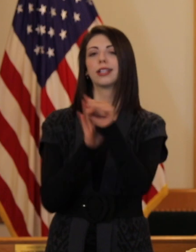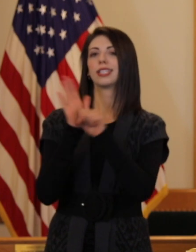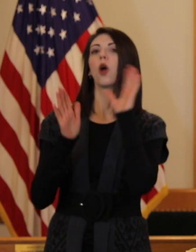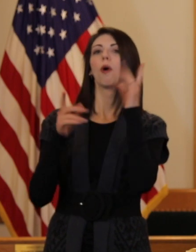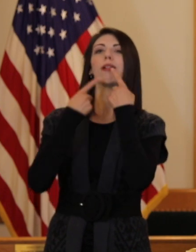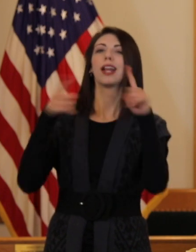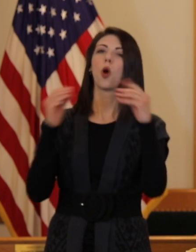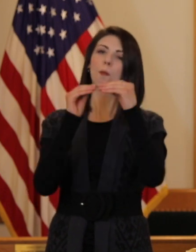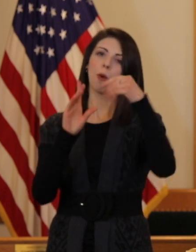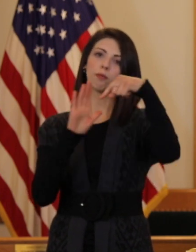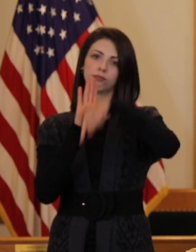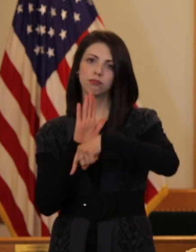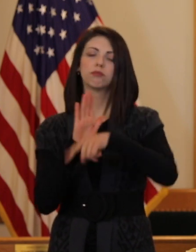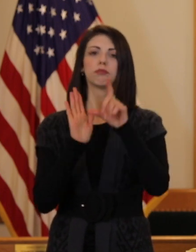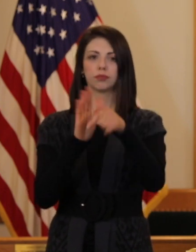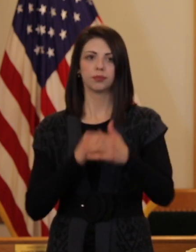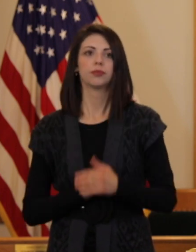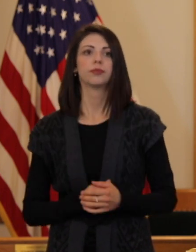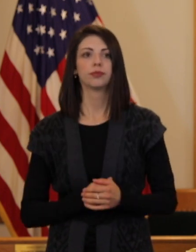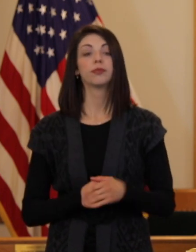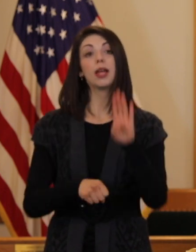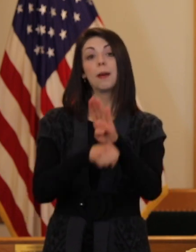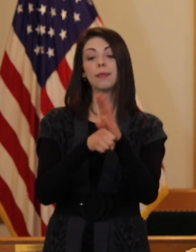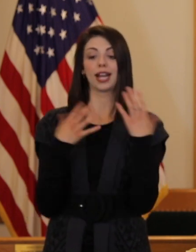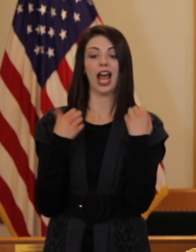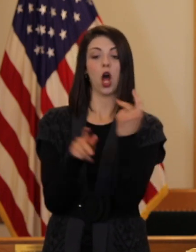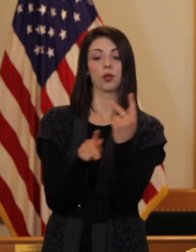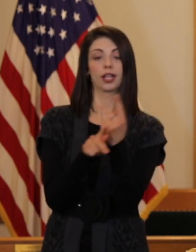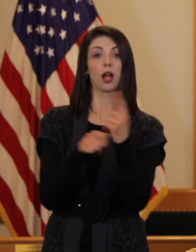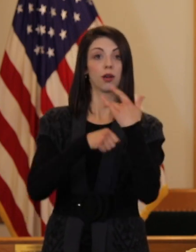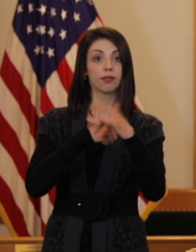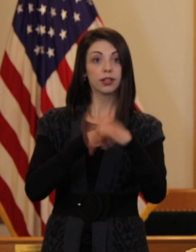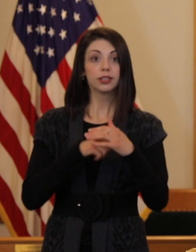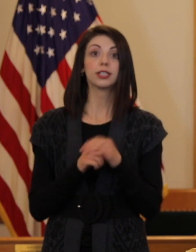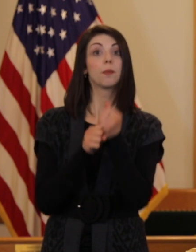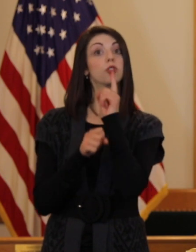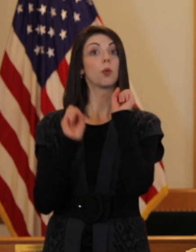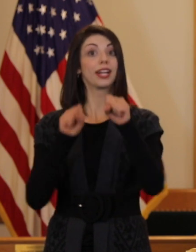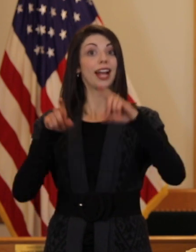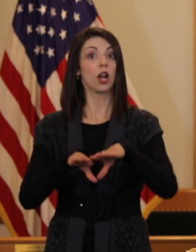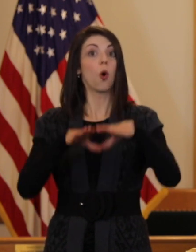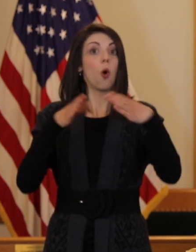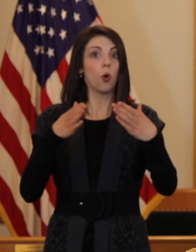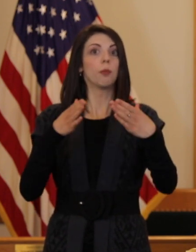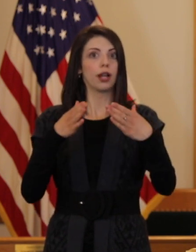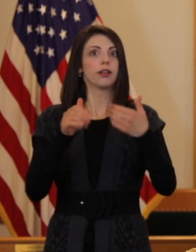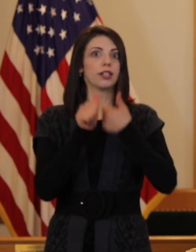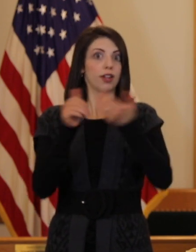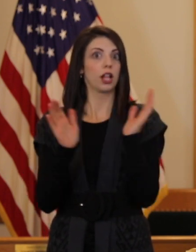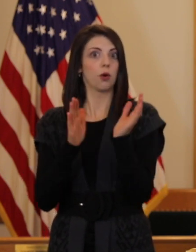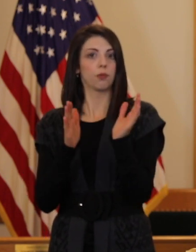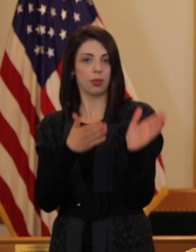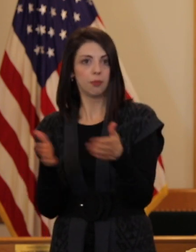soon. Building healthcare capacity. To maintain the phased reopening plan, each region must have at least